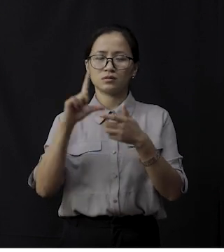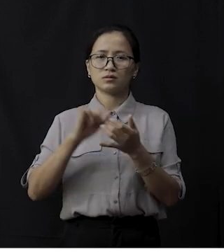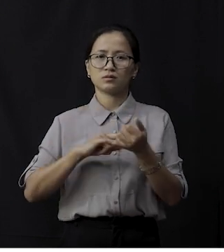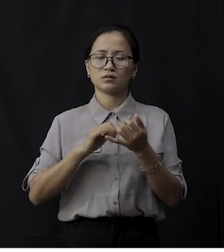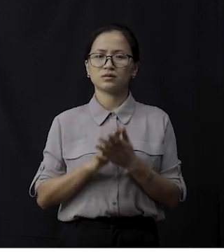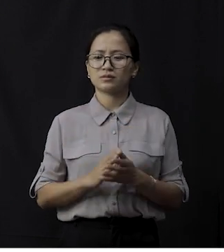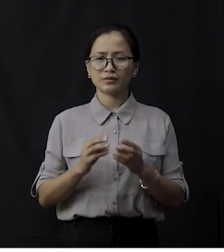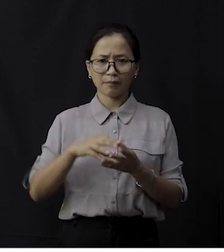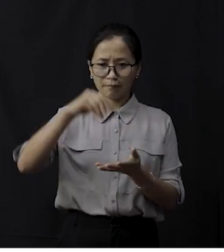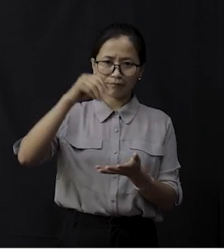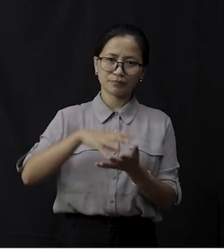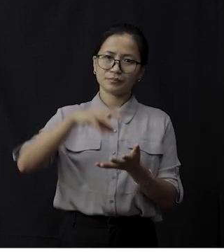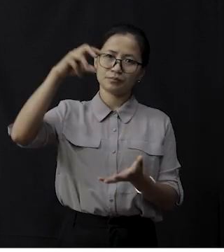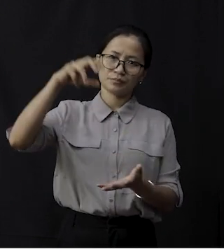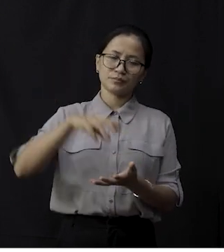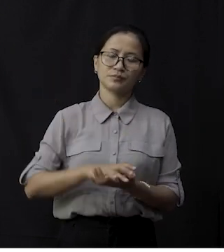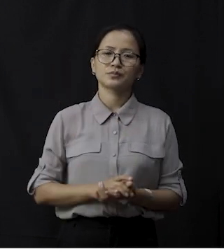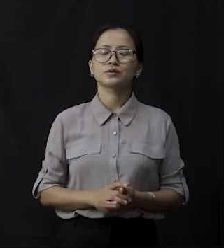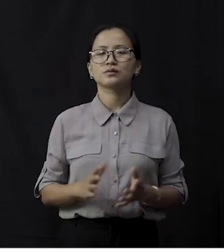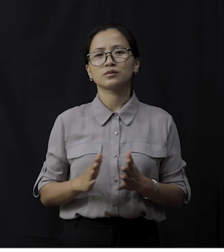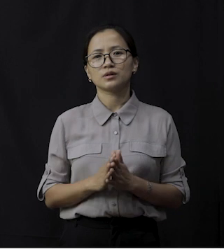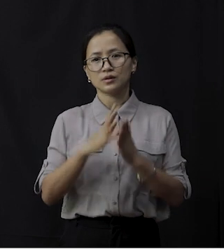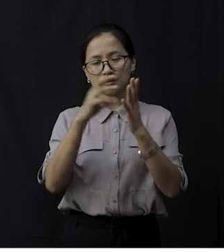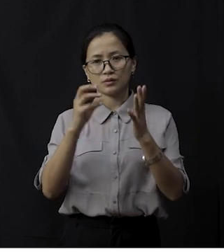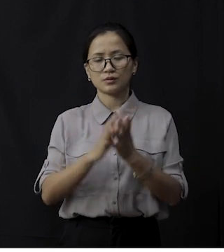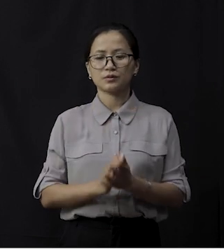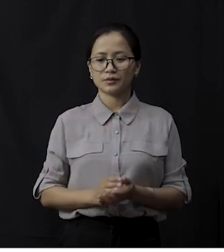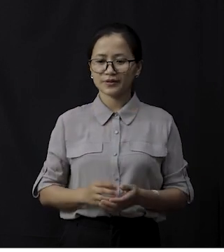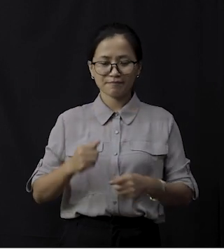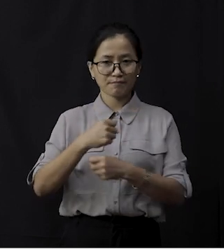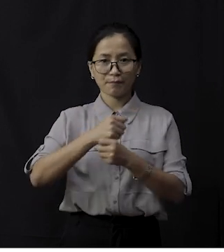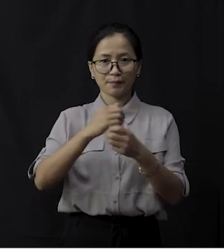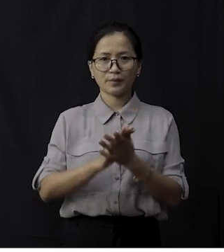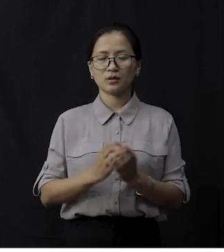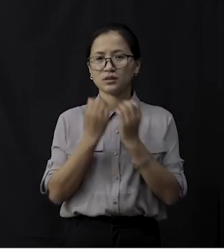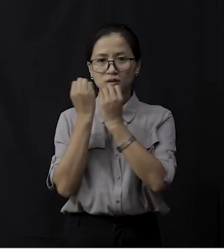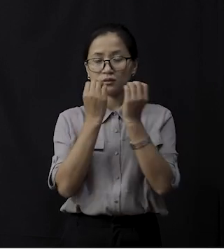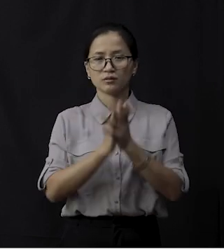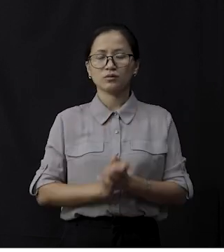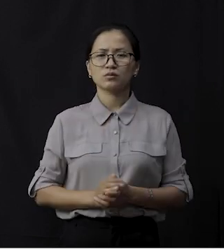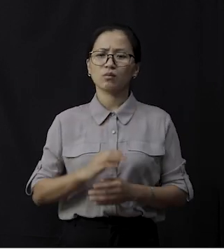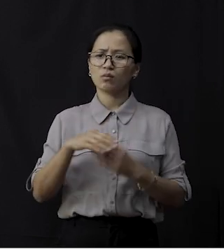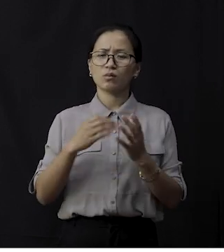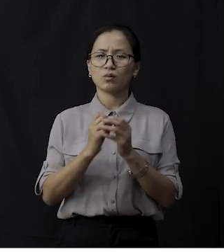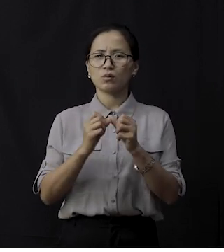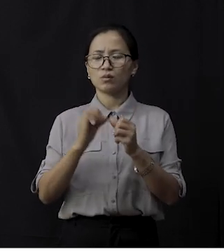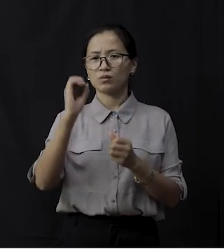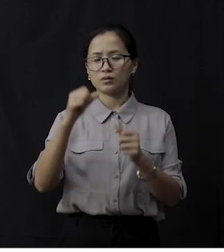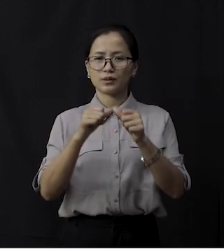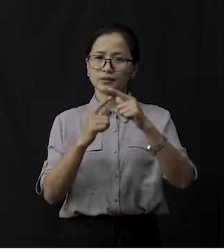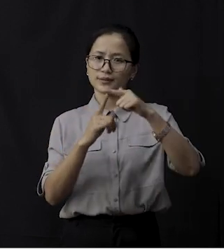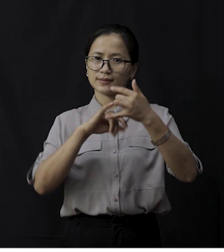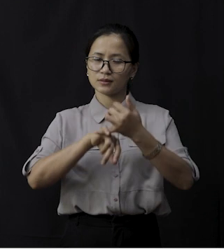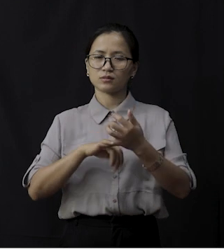wheat powder like the atta, maita, and then maize, the corn, the barley, oats. Right.